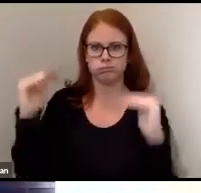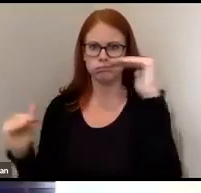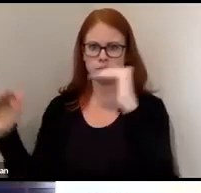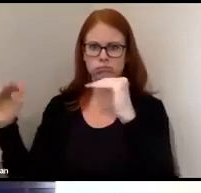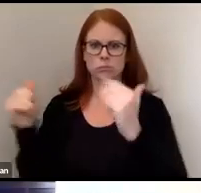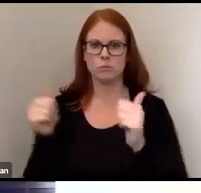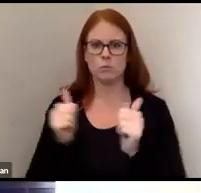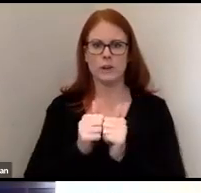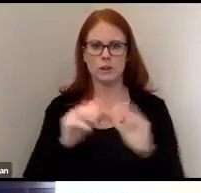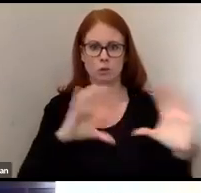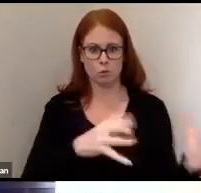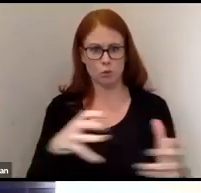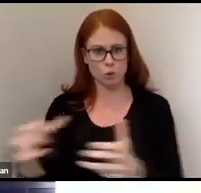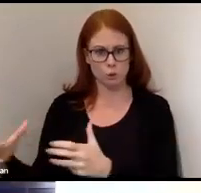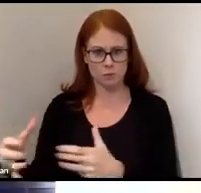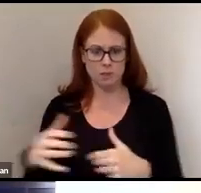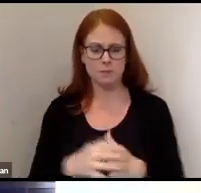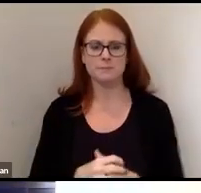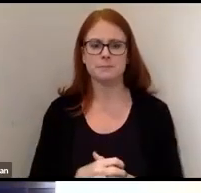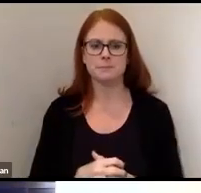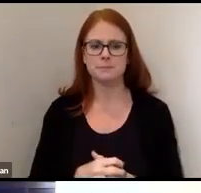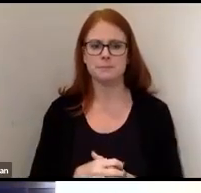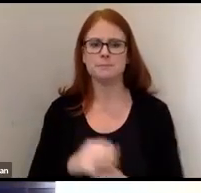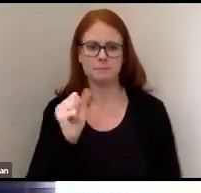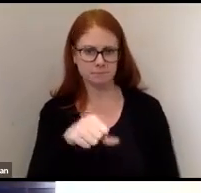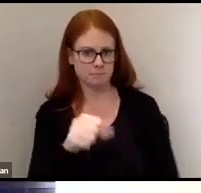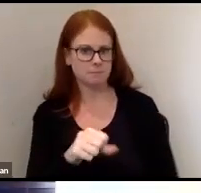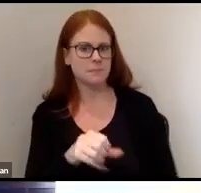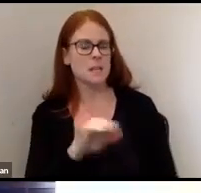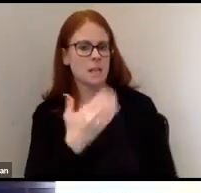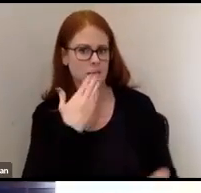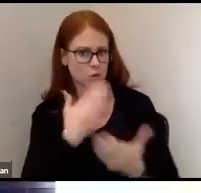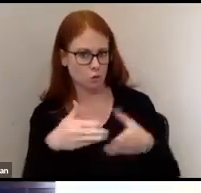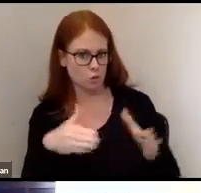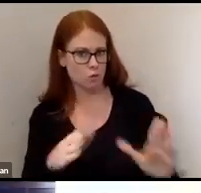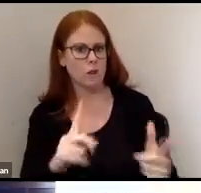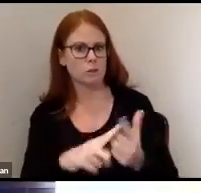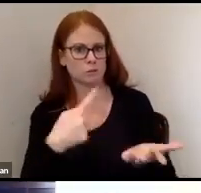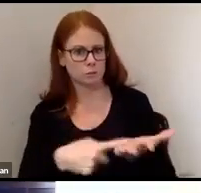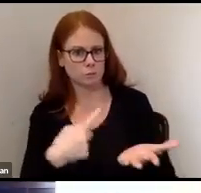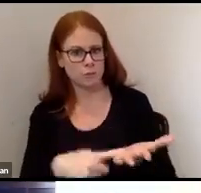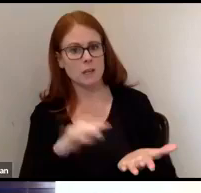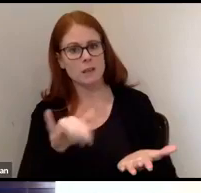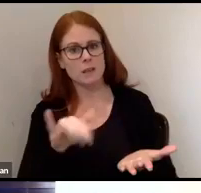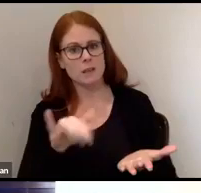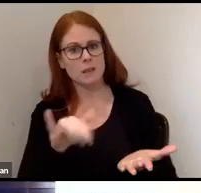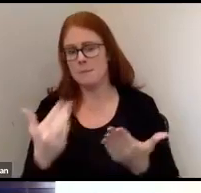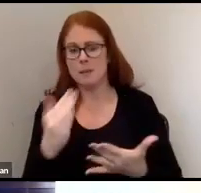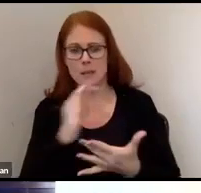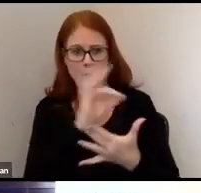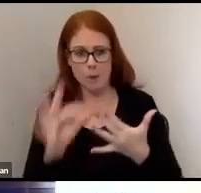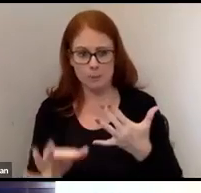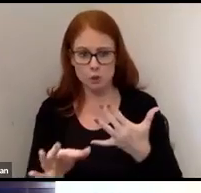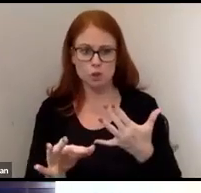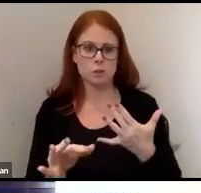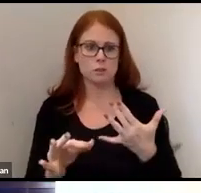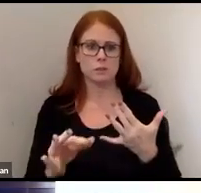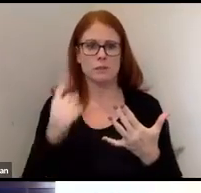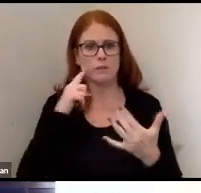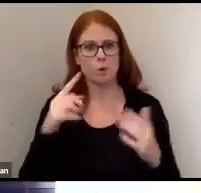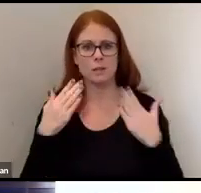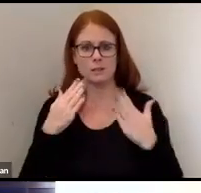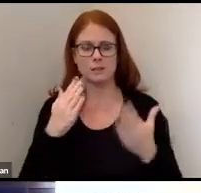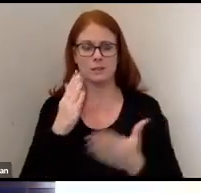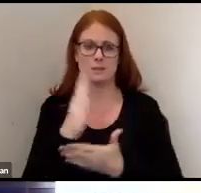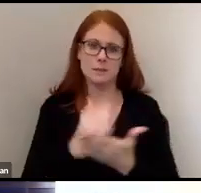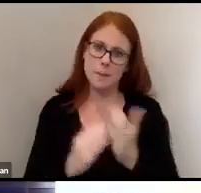Is that a good way to kind of recap that? Yeah, that's a good way to do that. And that may be an option that's feasible for some